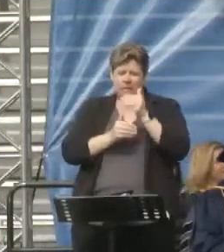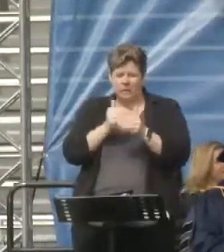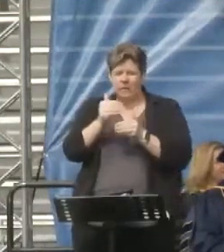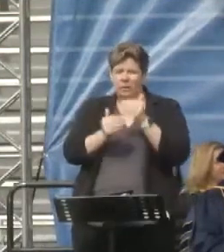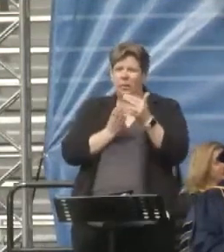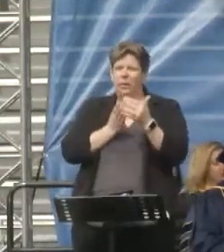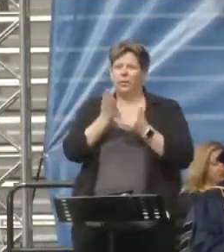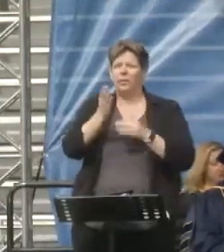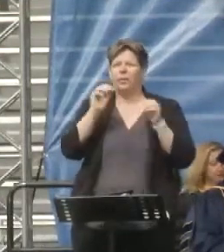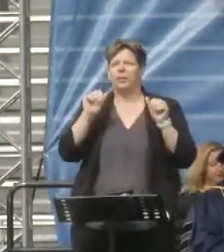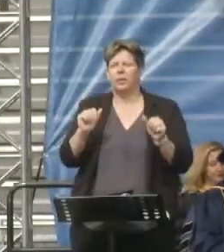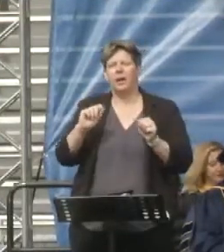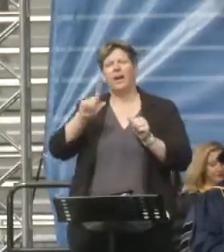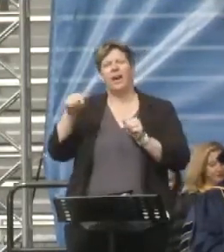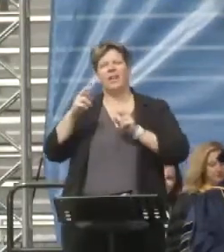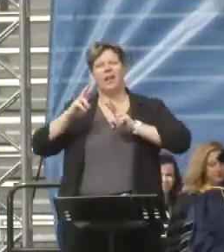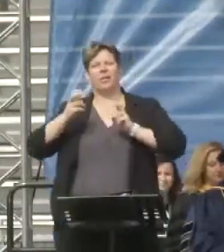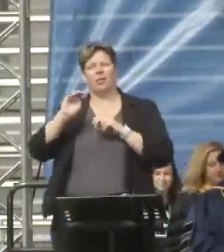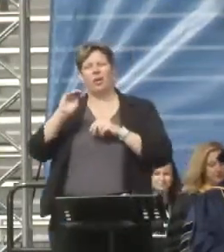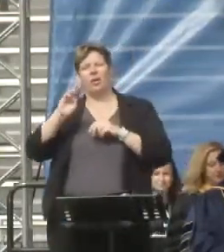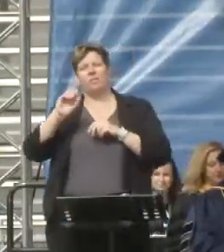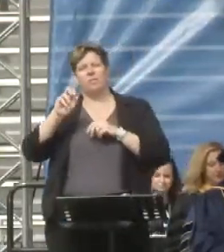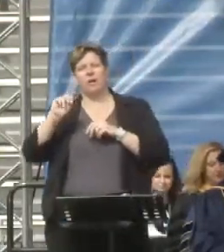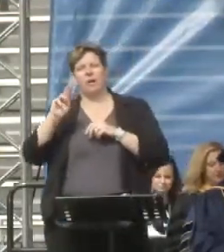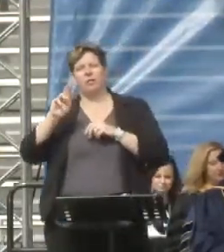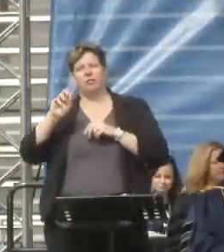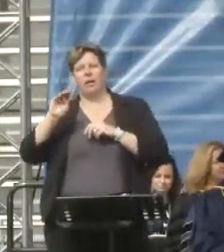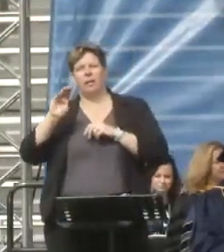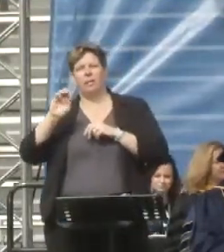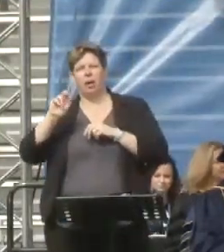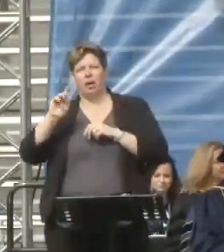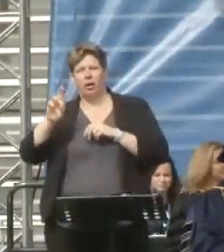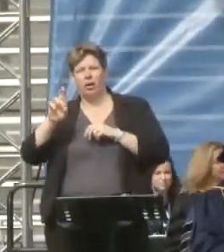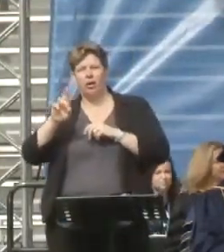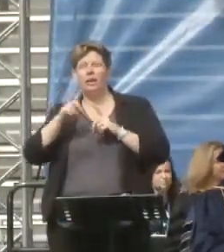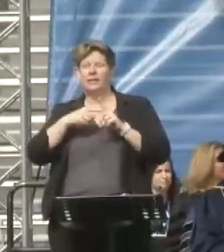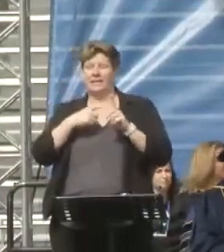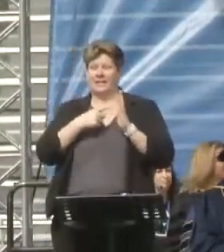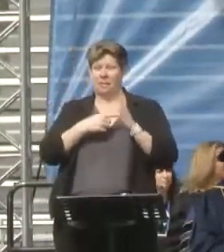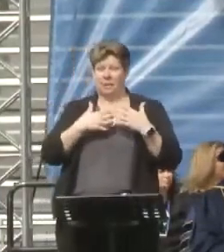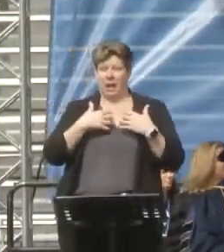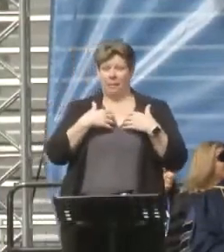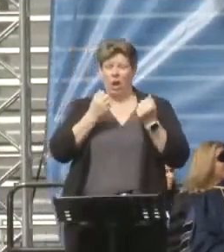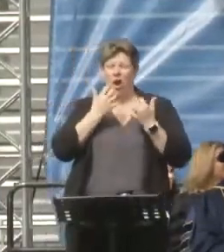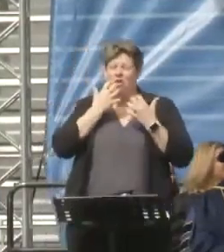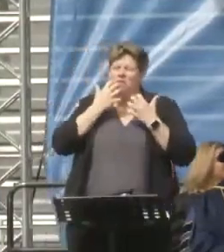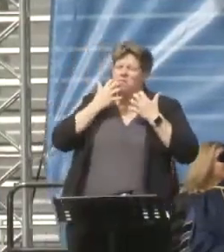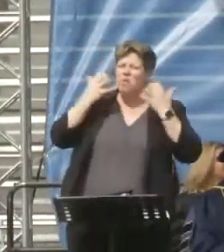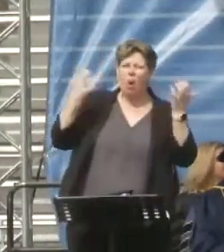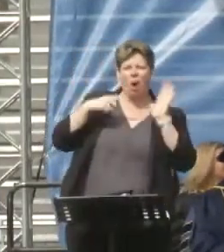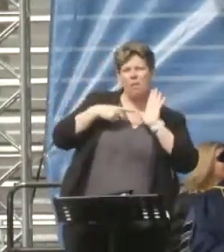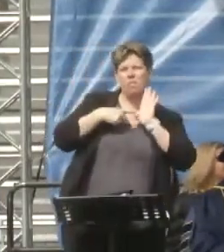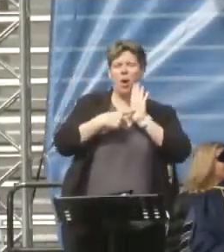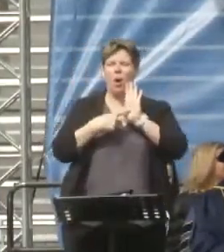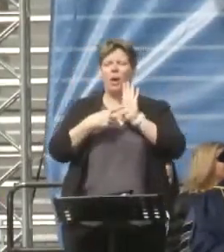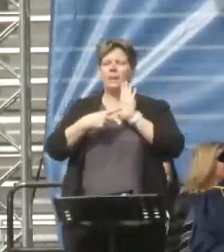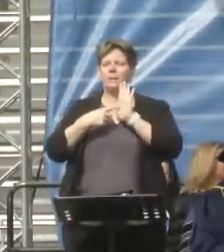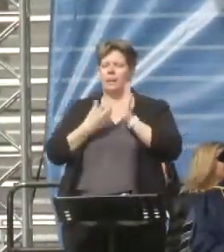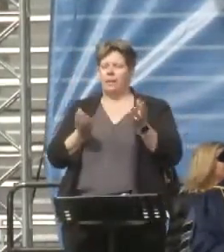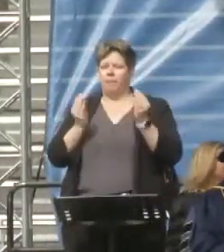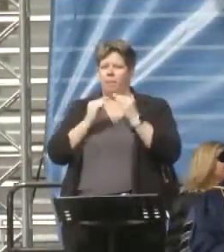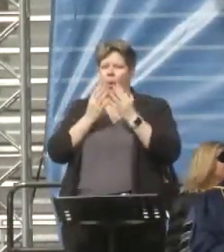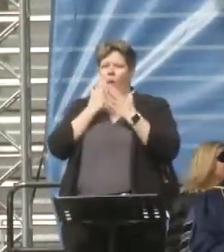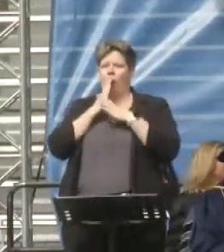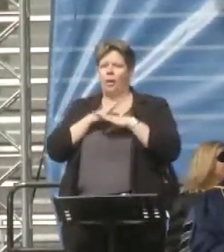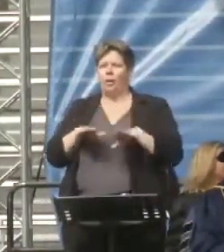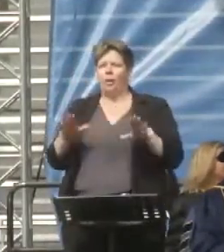Marianne Rademacher reminds us that courage doesn't always roar. Sometimes courage is the quiet voice at the